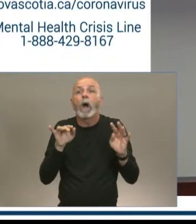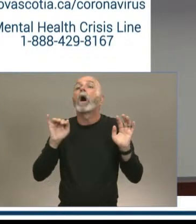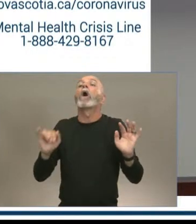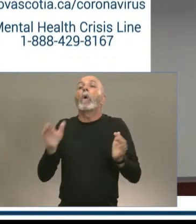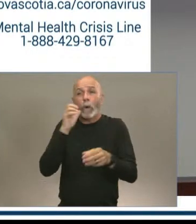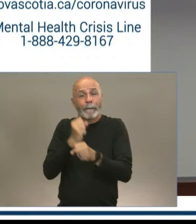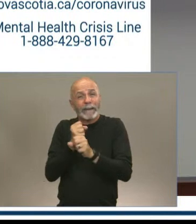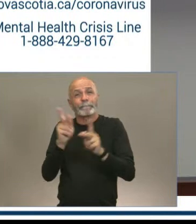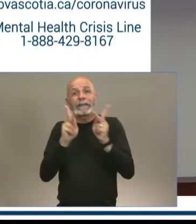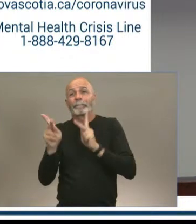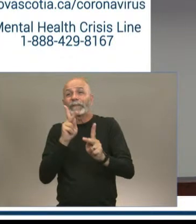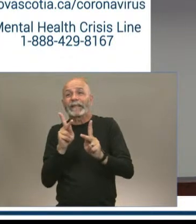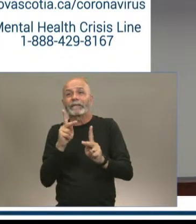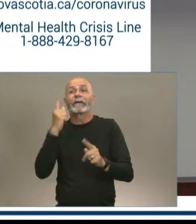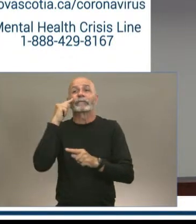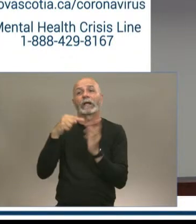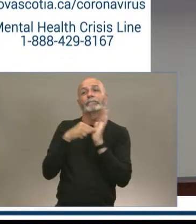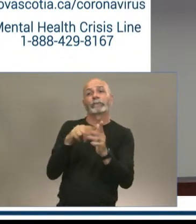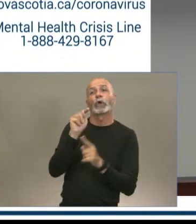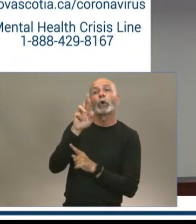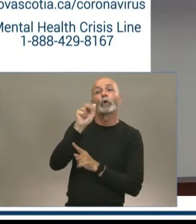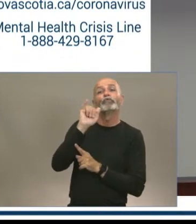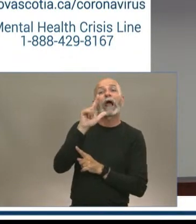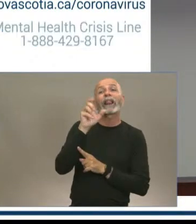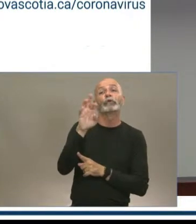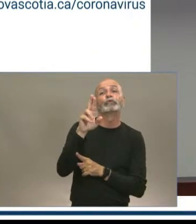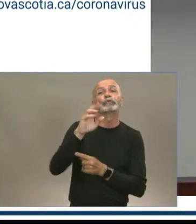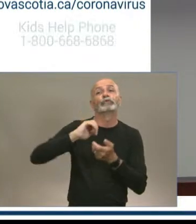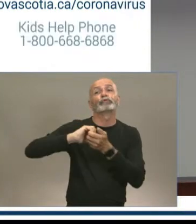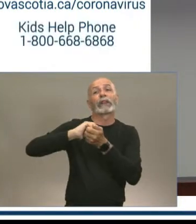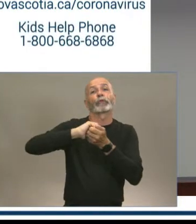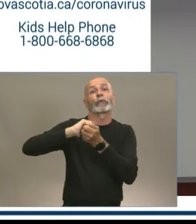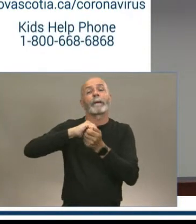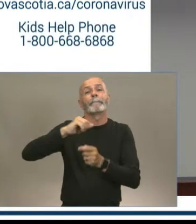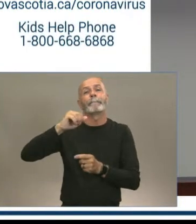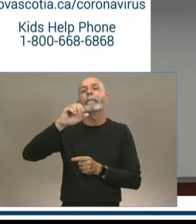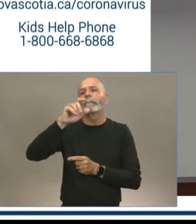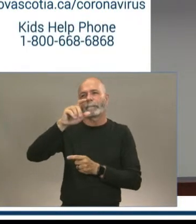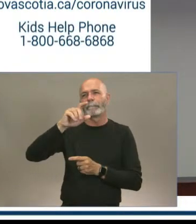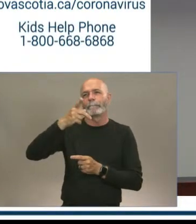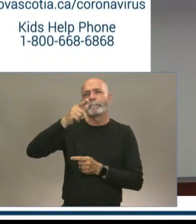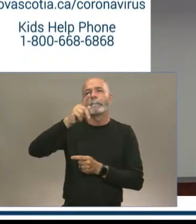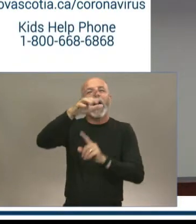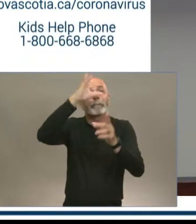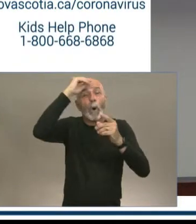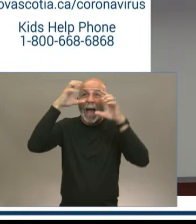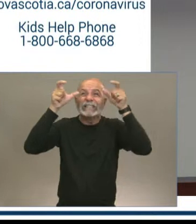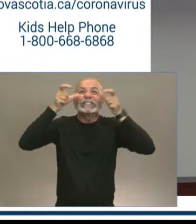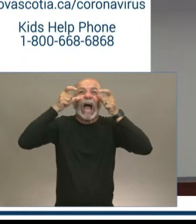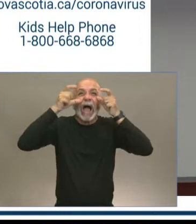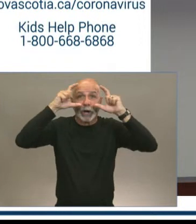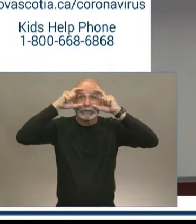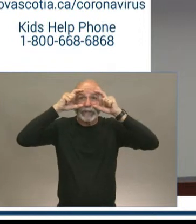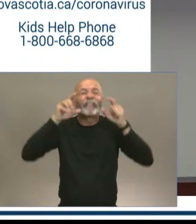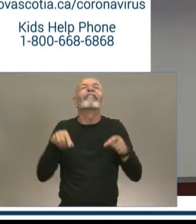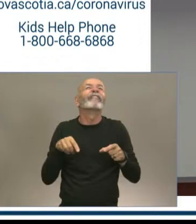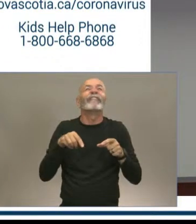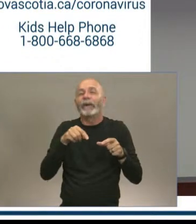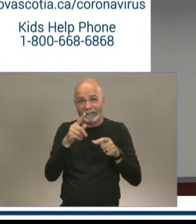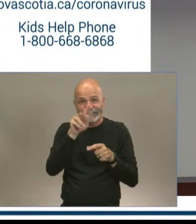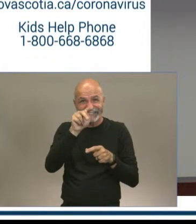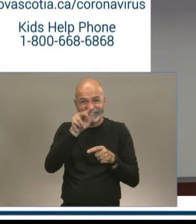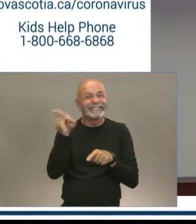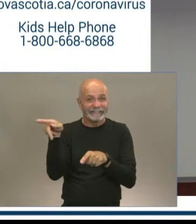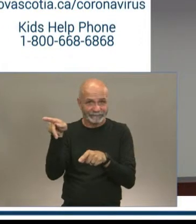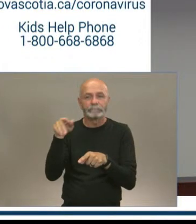Trailer Park Boys are one of them that are really giving a message in a way that resonates and in social media ways